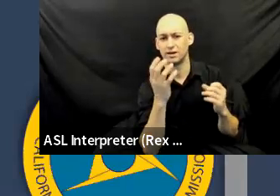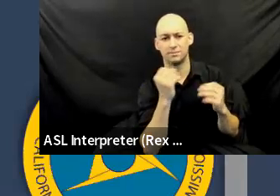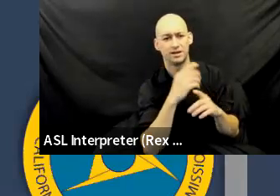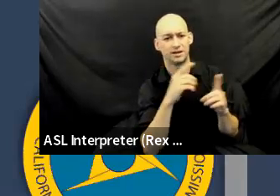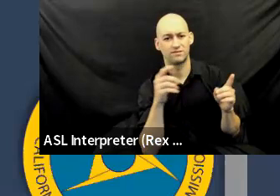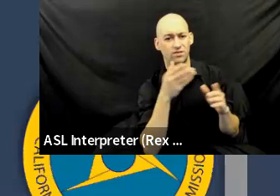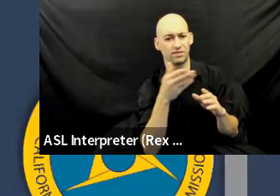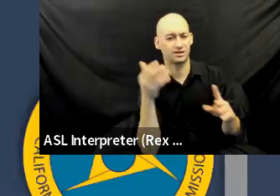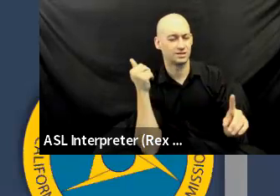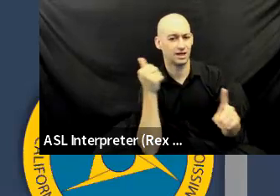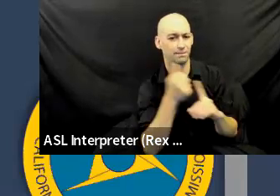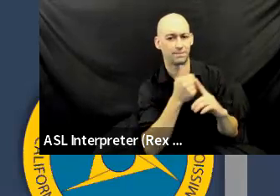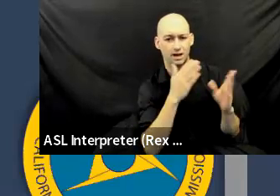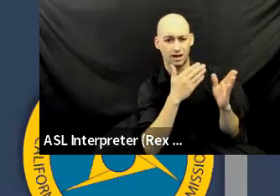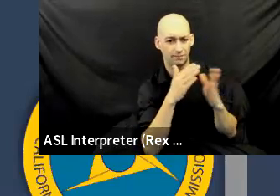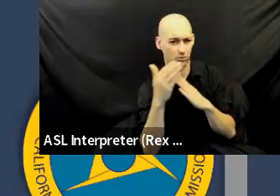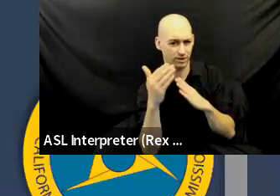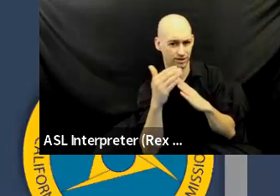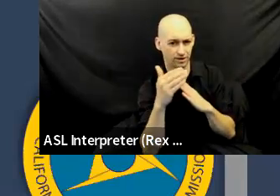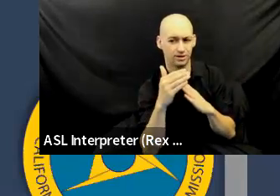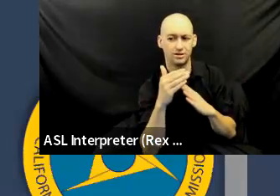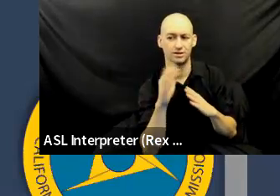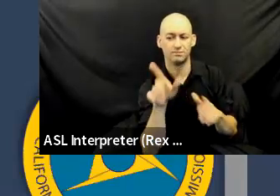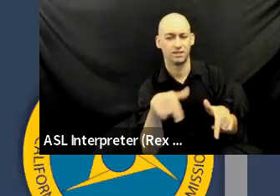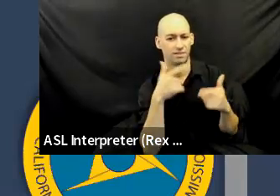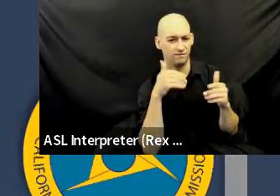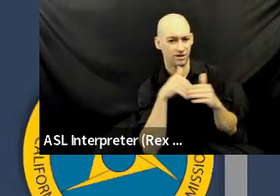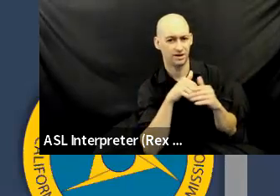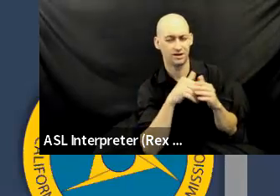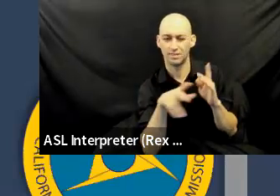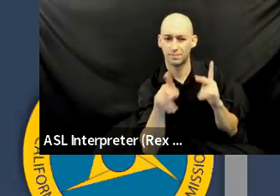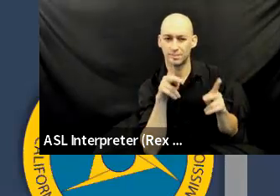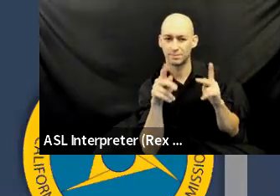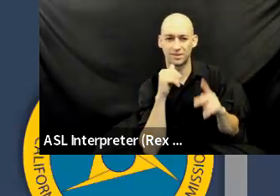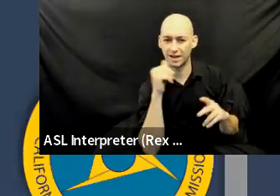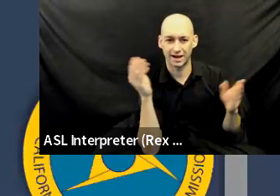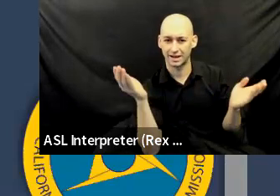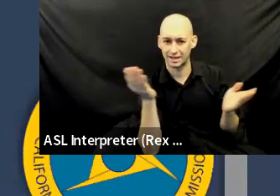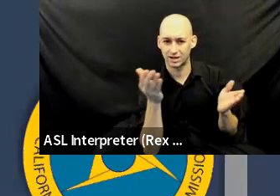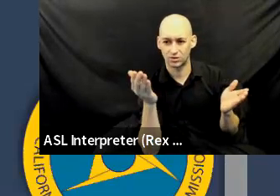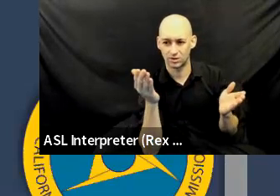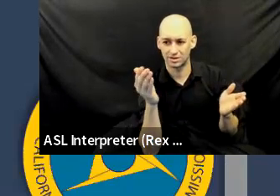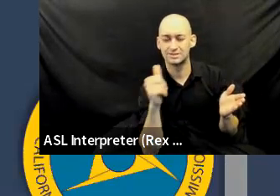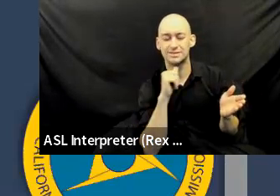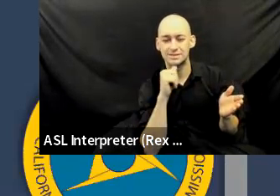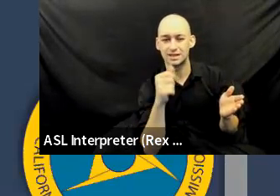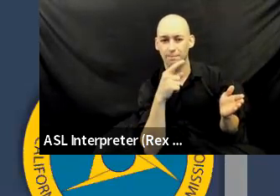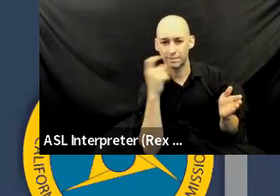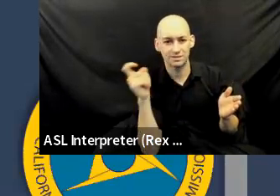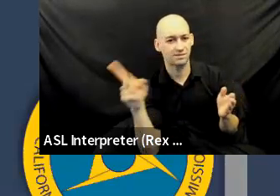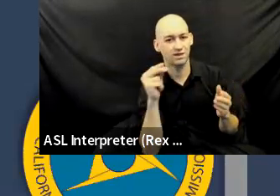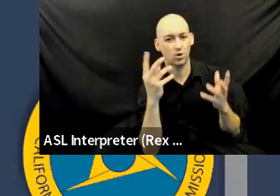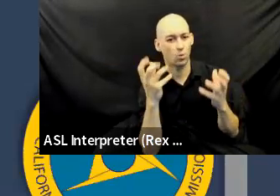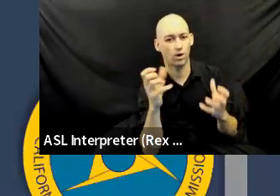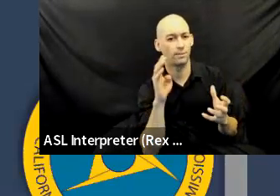impacting the communities that we live in, and folks are not here, it's not because they don't want to be